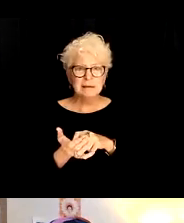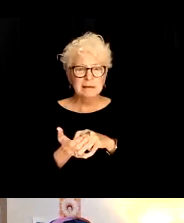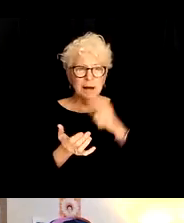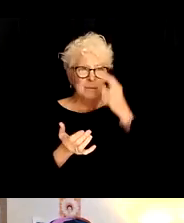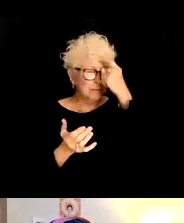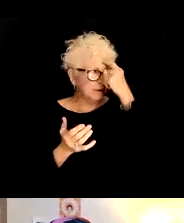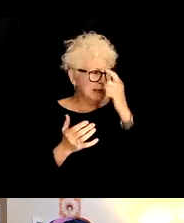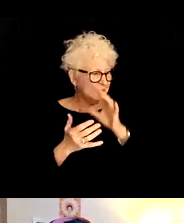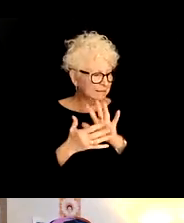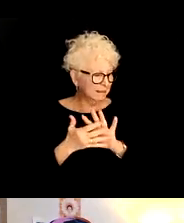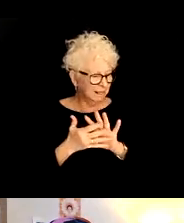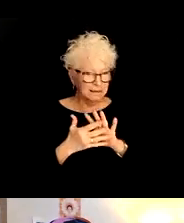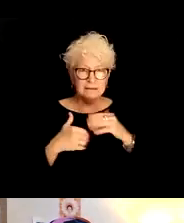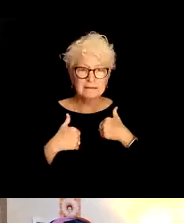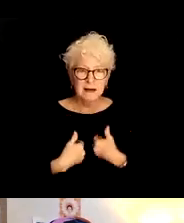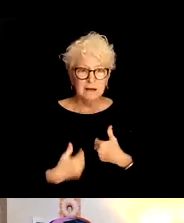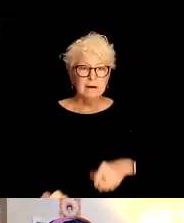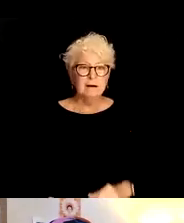to speak.